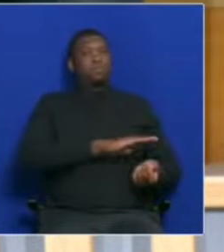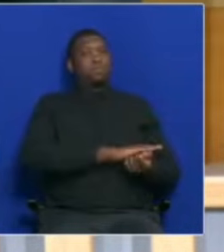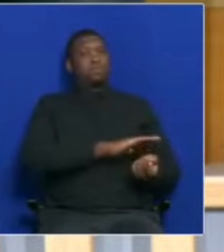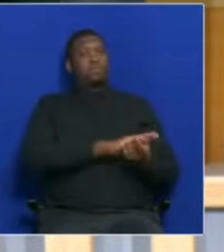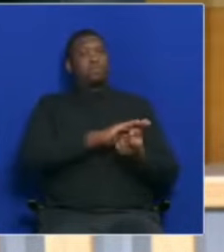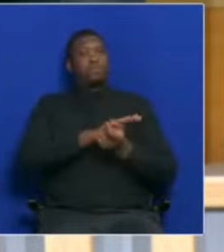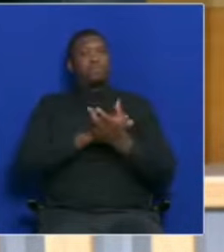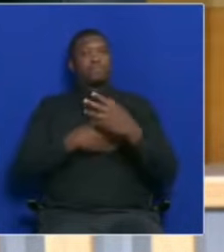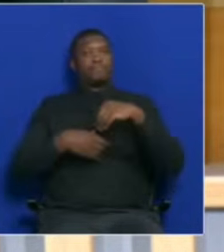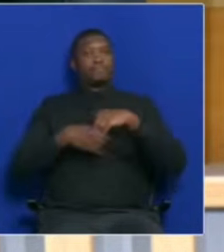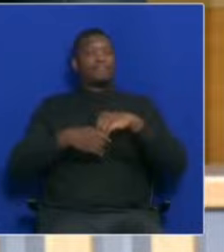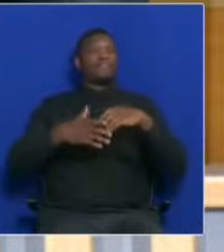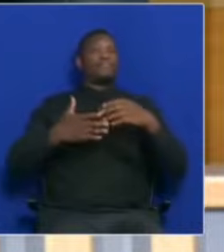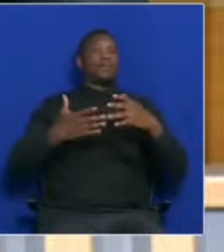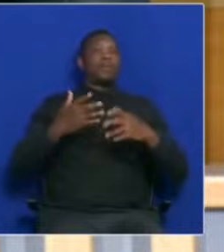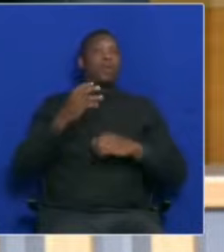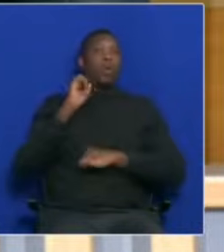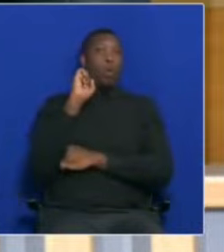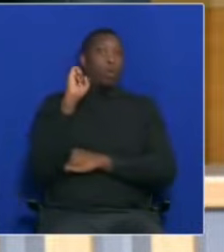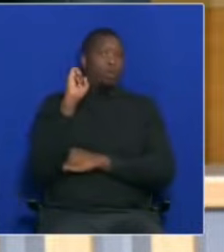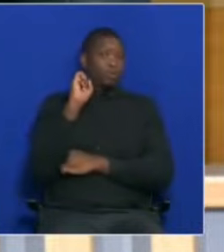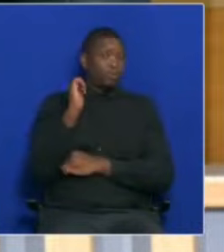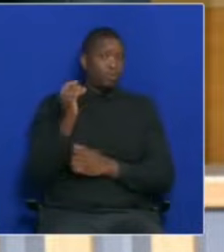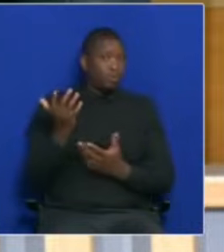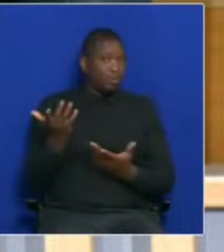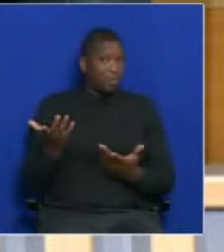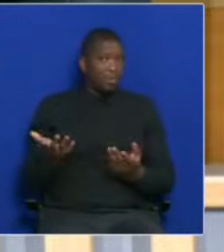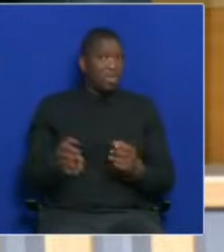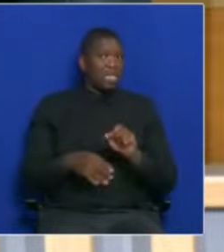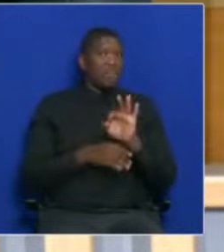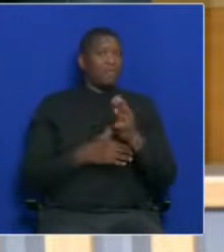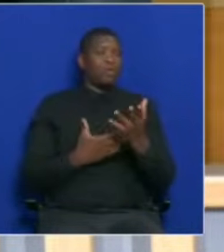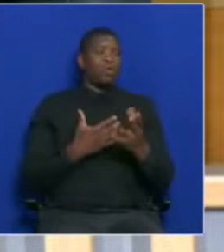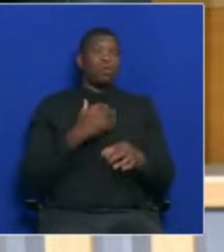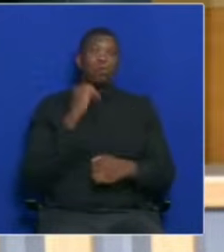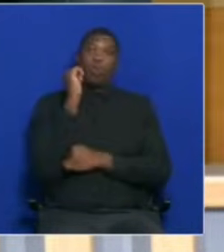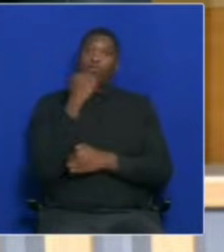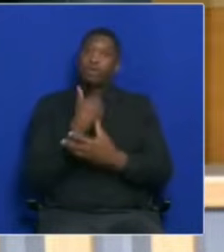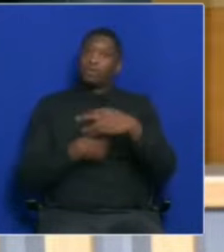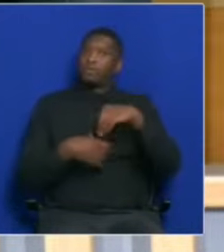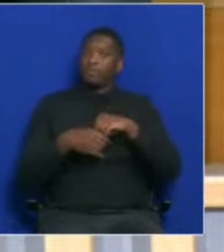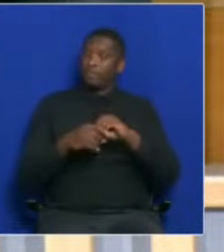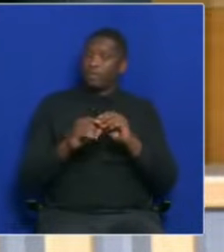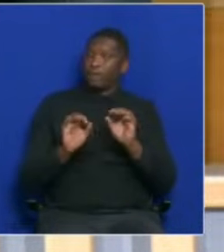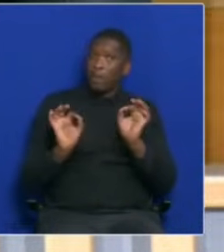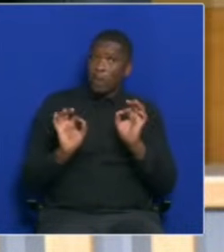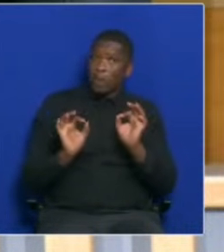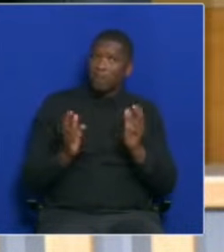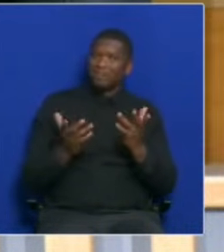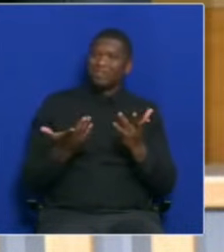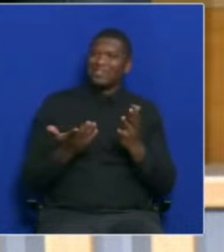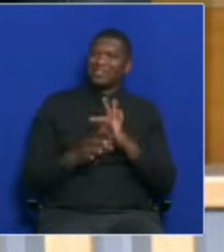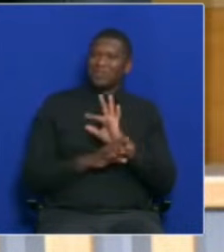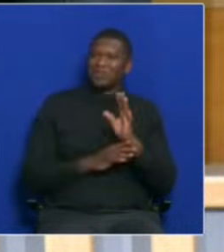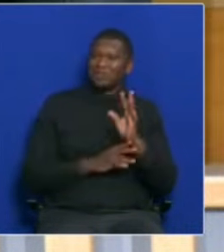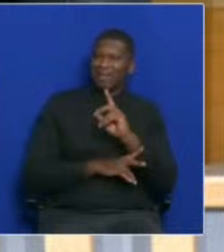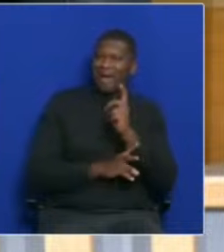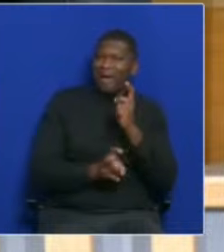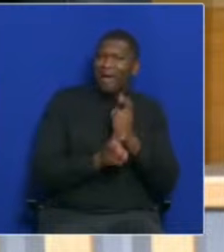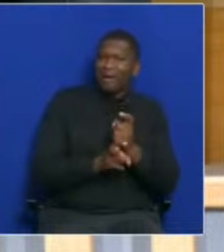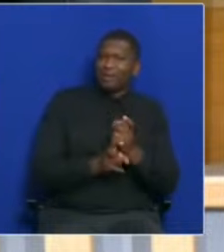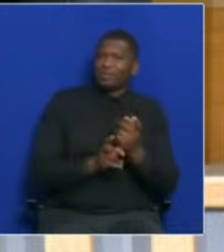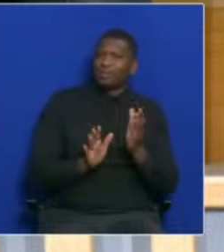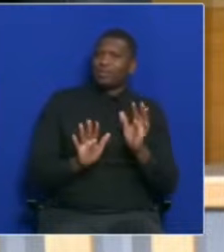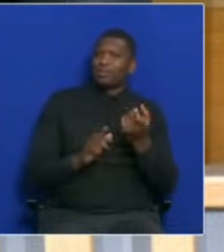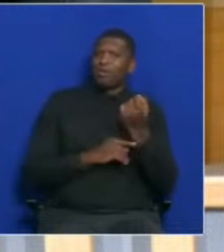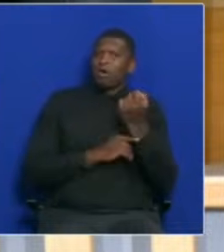were not in the office, it's difficult to understand that you would not